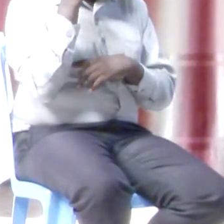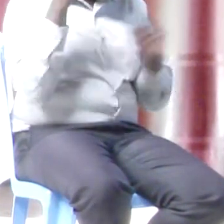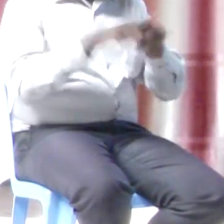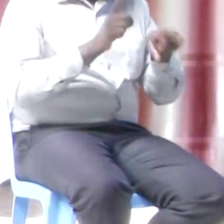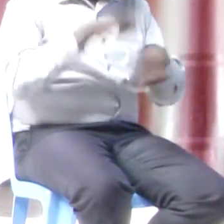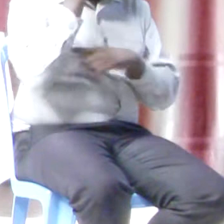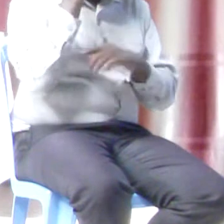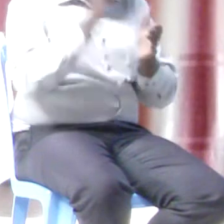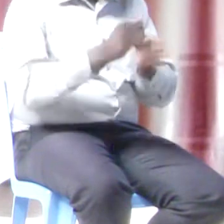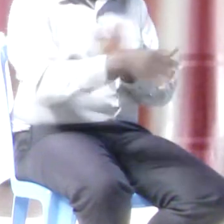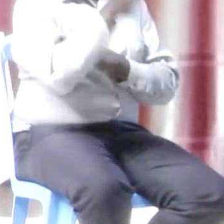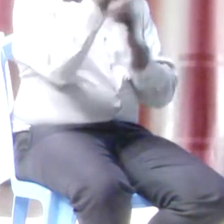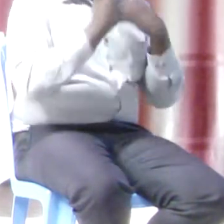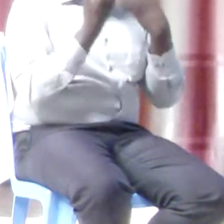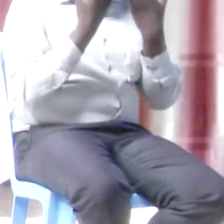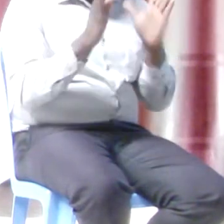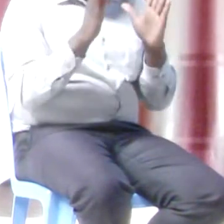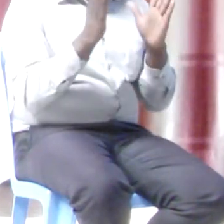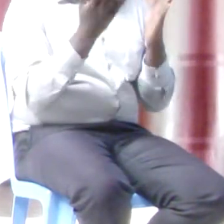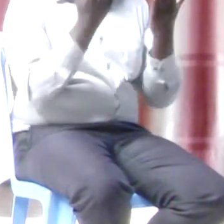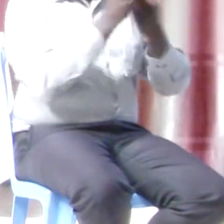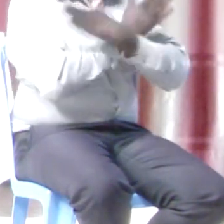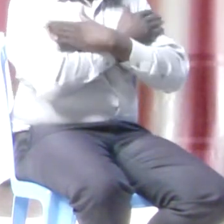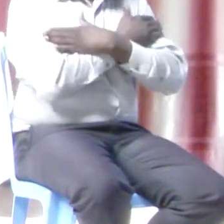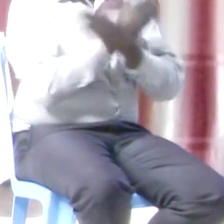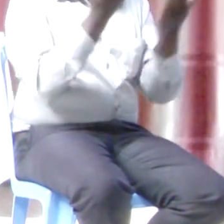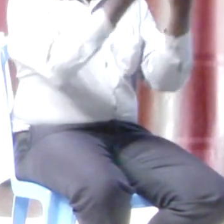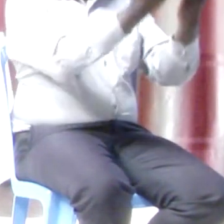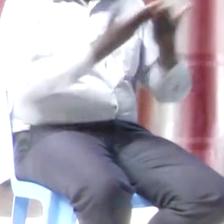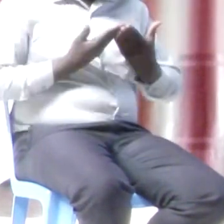To know that God, you have opened arms to receive us.